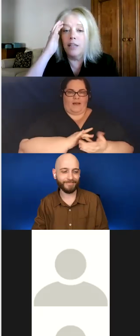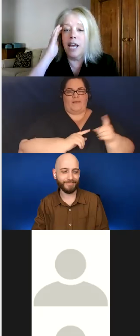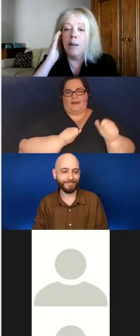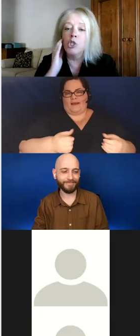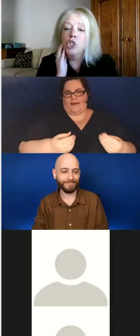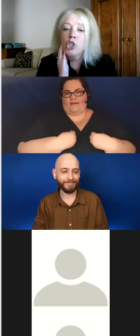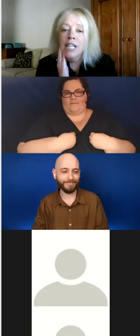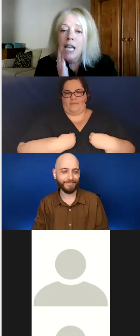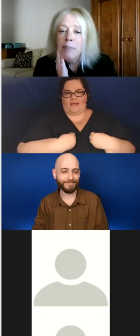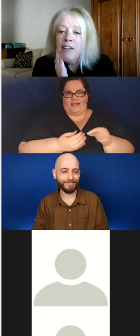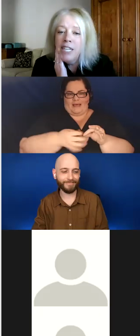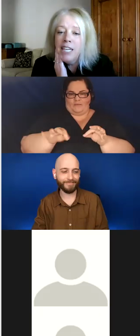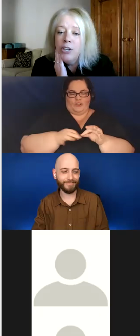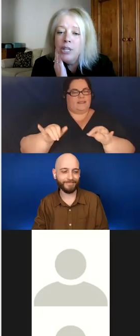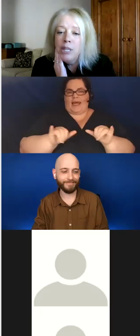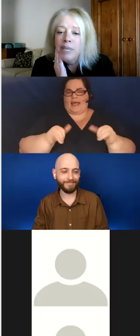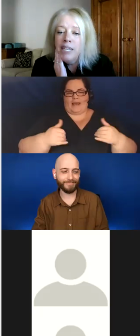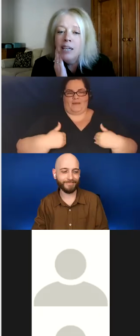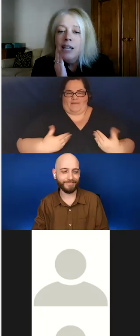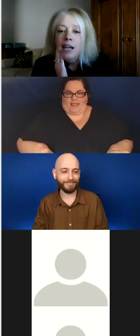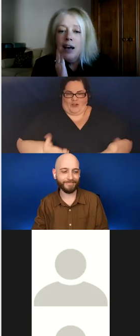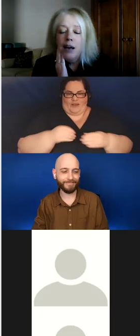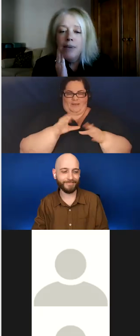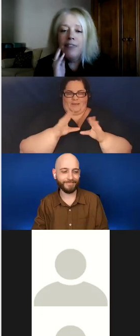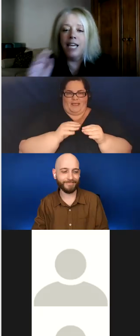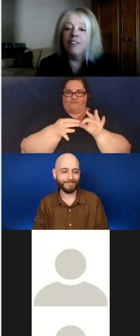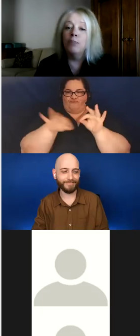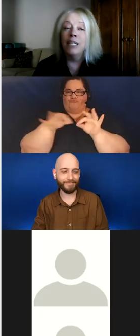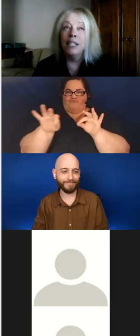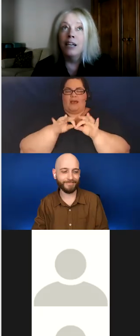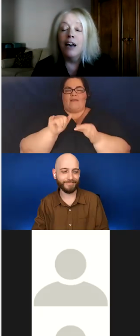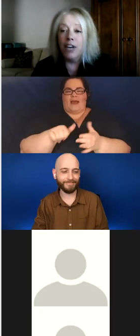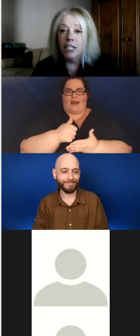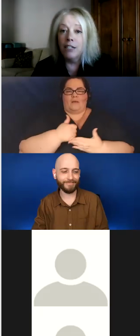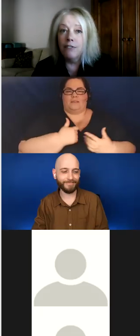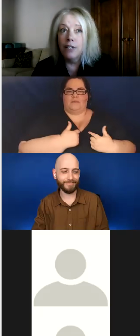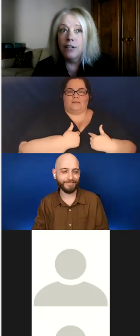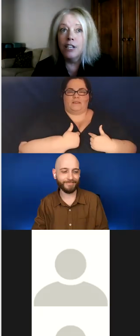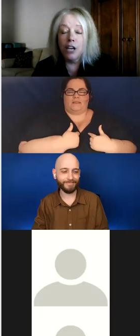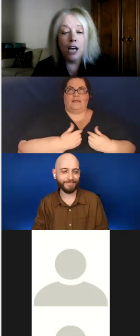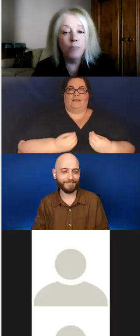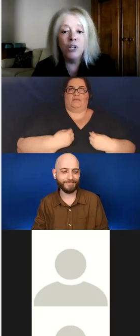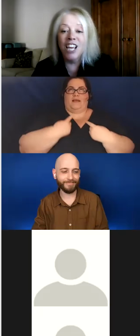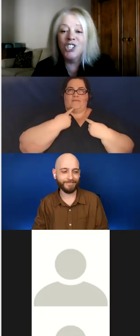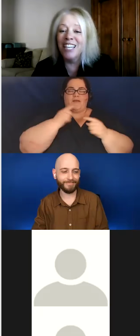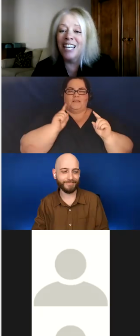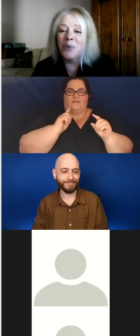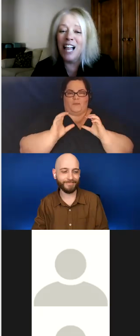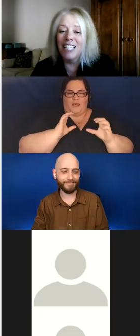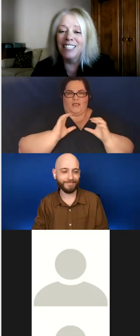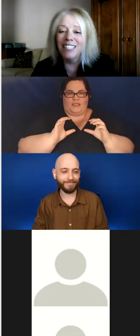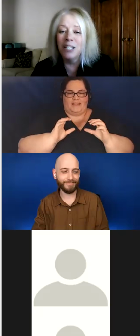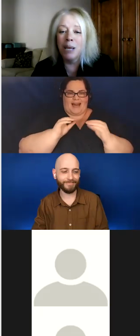me the captions just like I'm having here in the meeting. And that gives me effective communication and